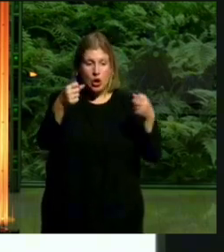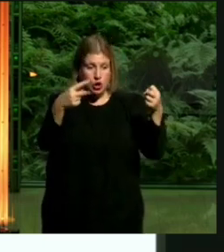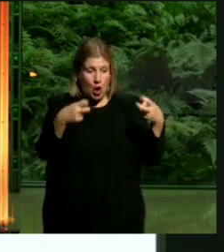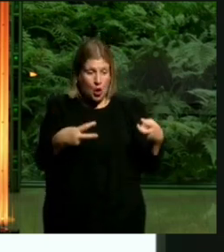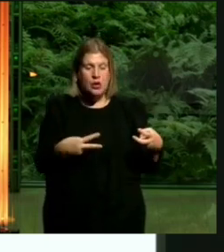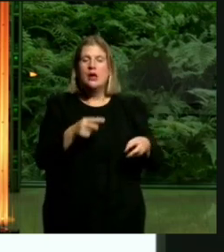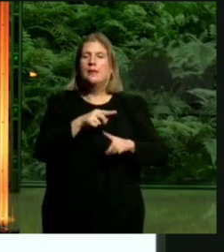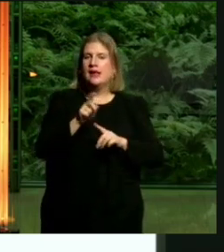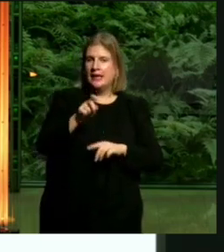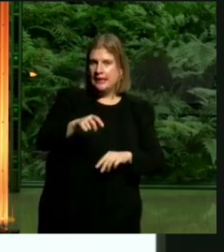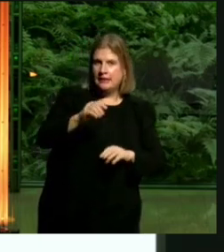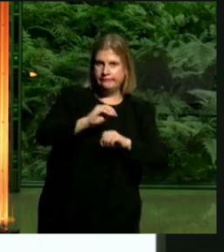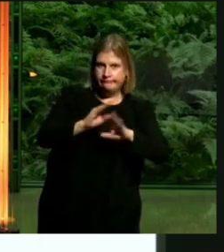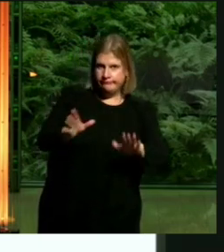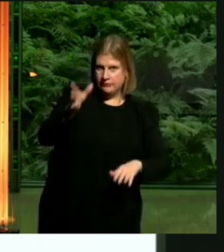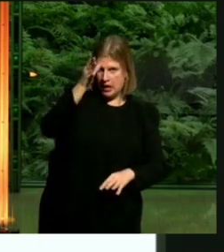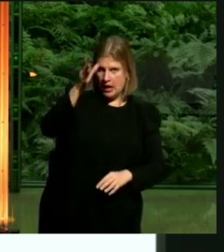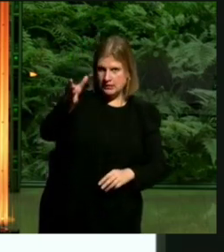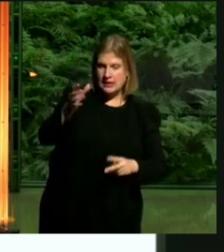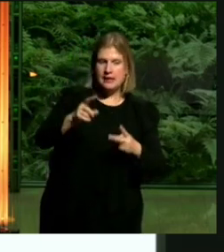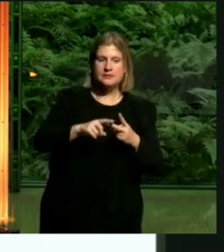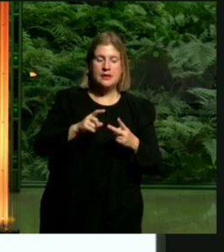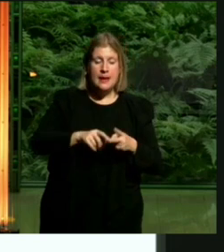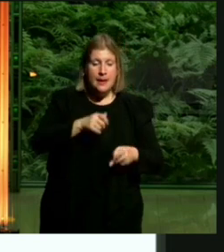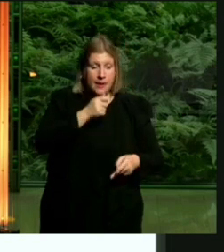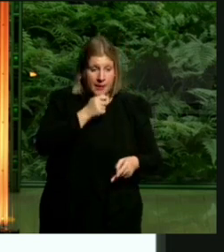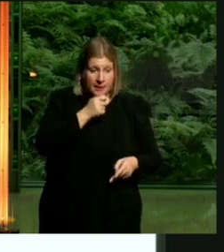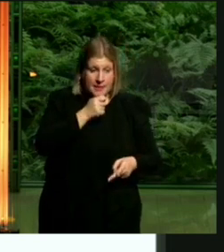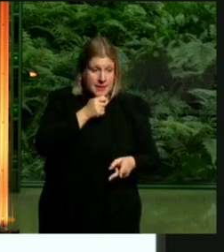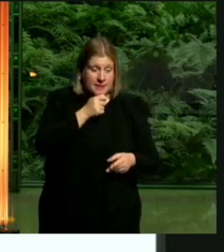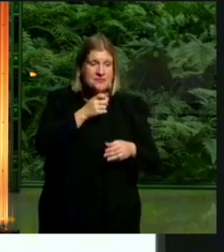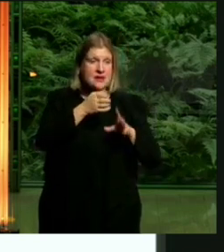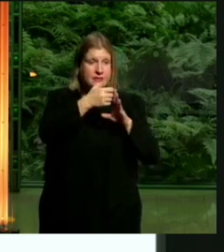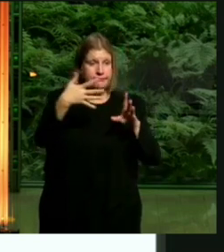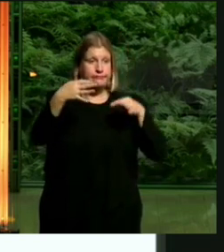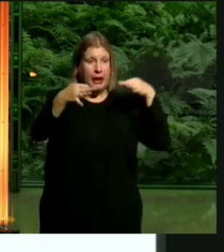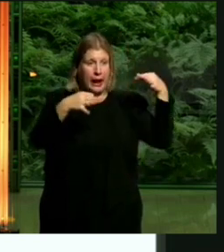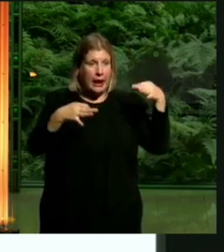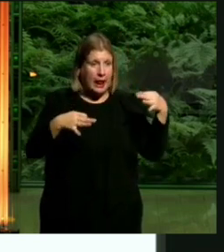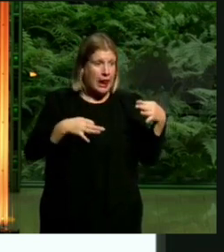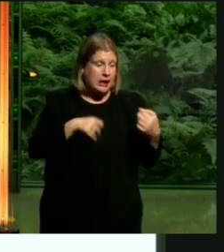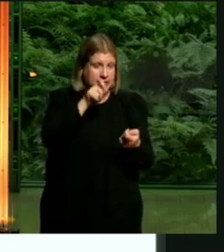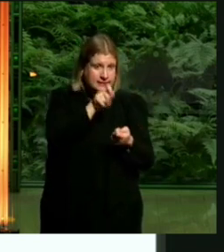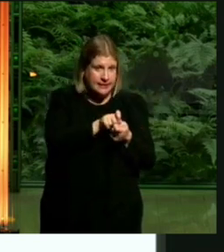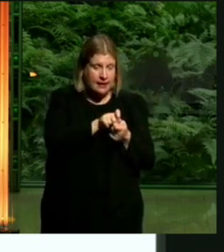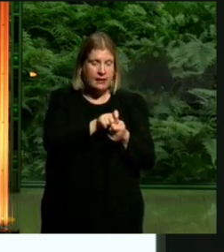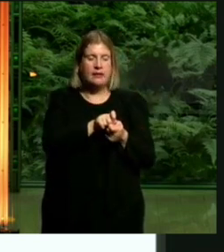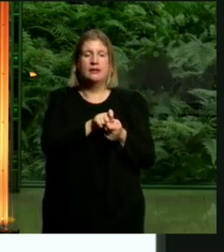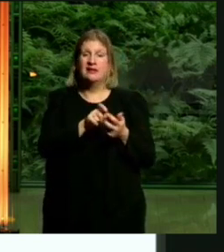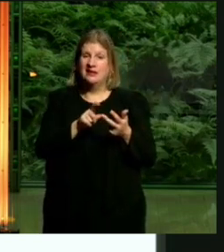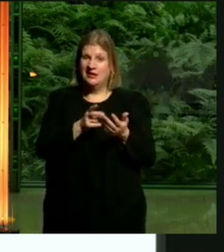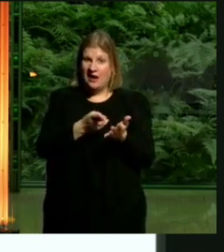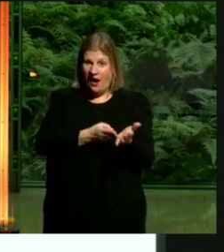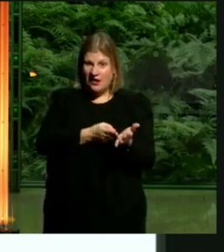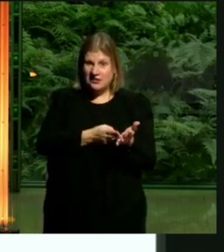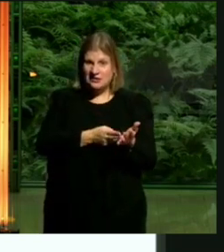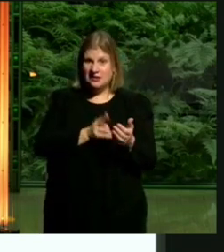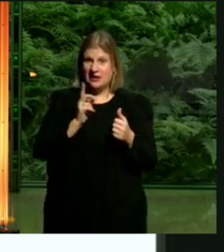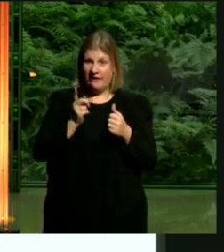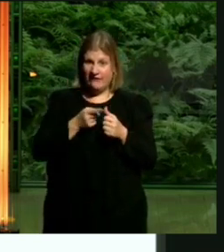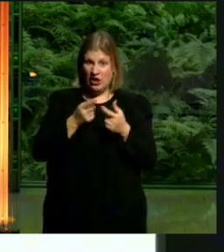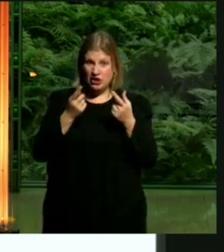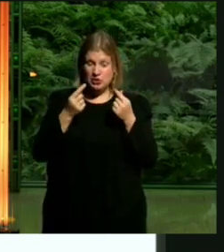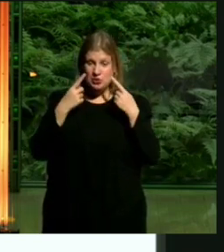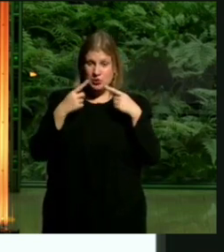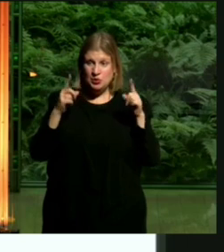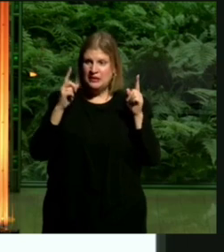have my concept, speak it out in a lot of detail. And to be honest, when I first did this, it was not